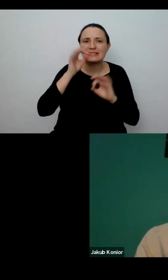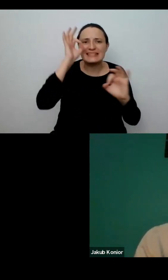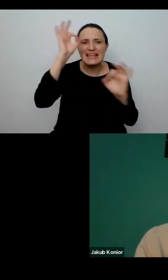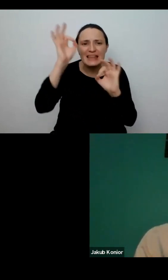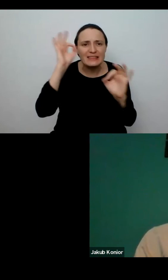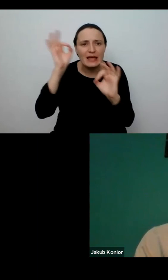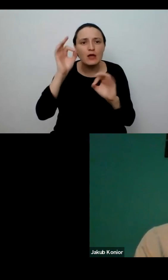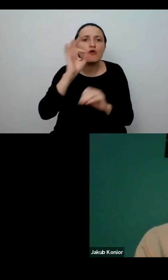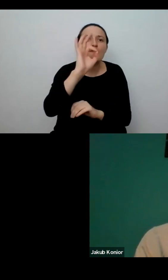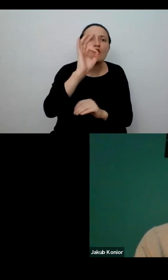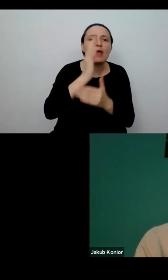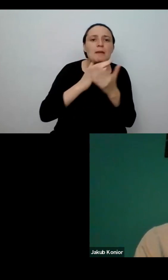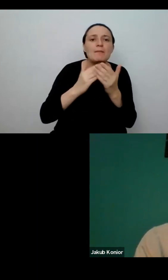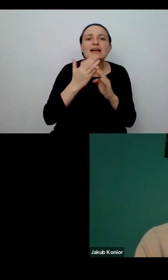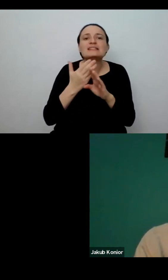2012 year?